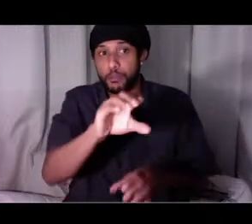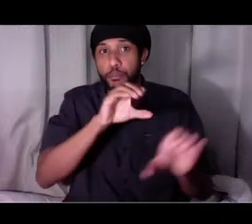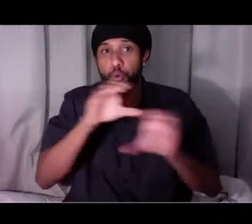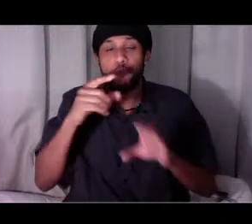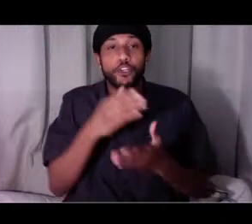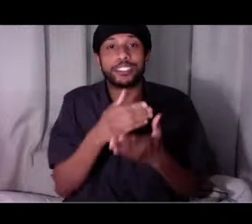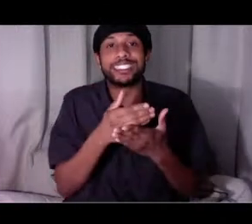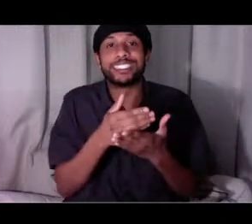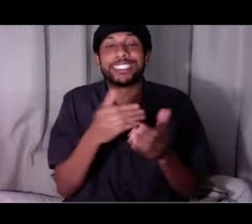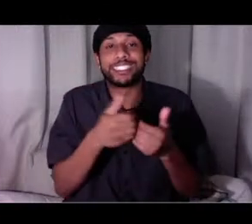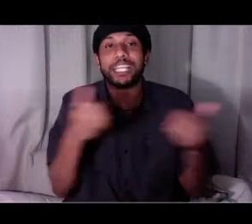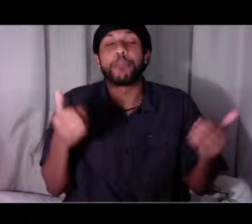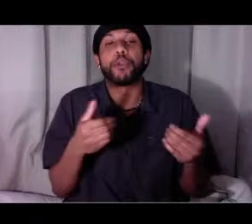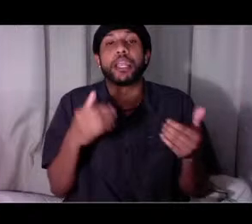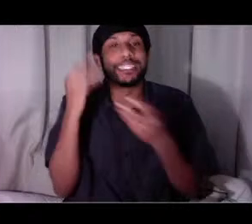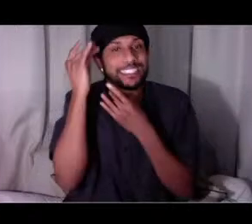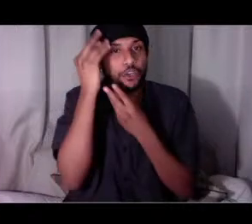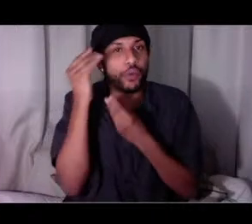separate